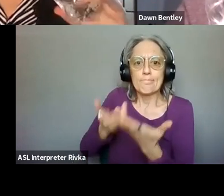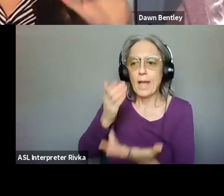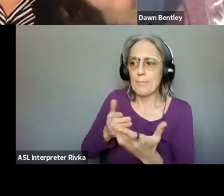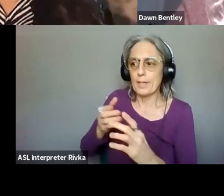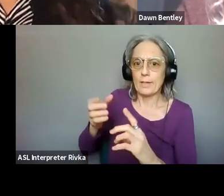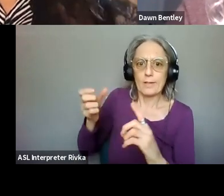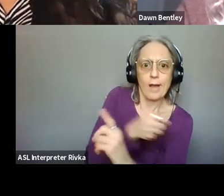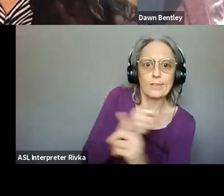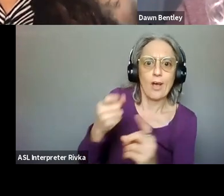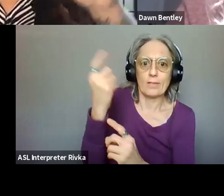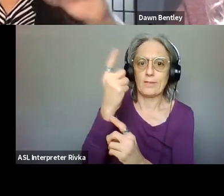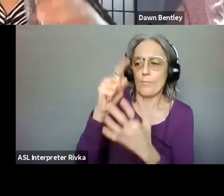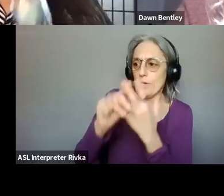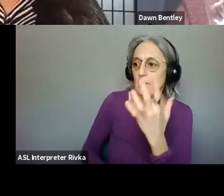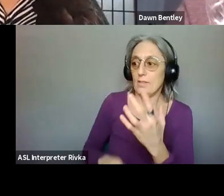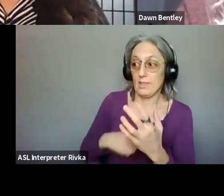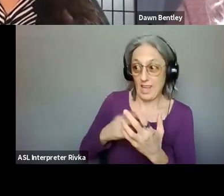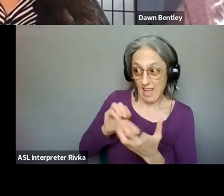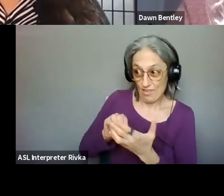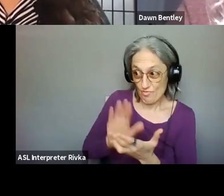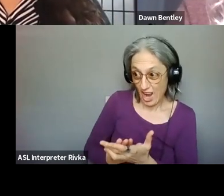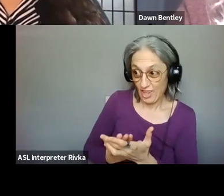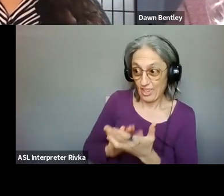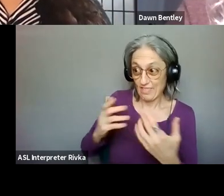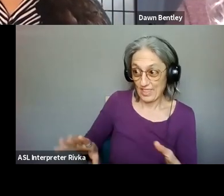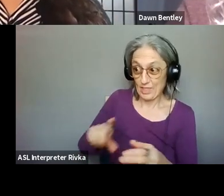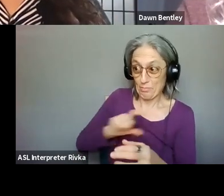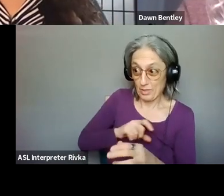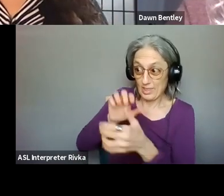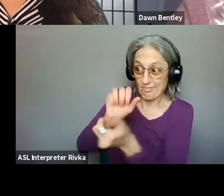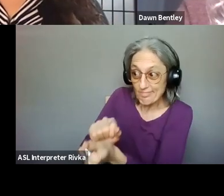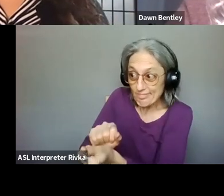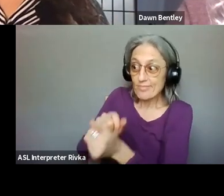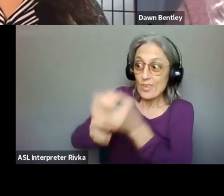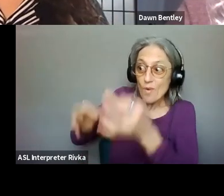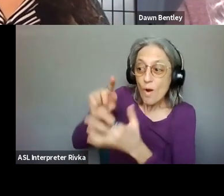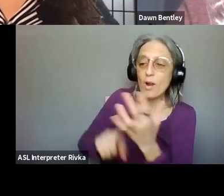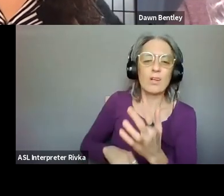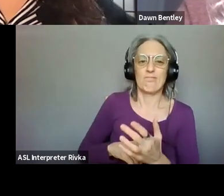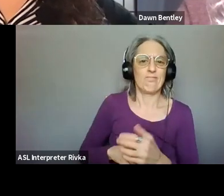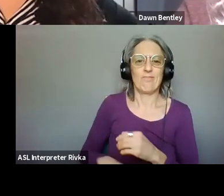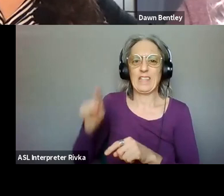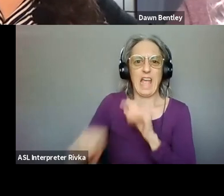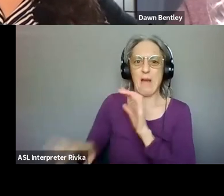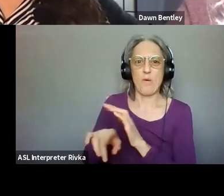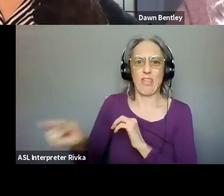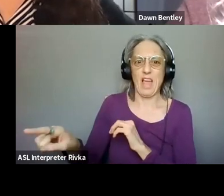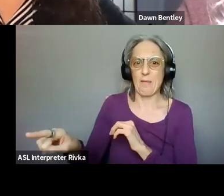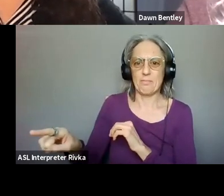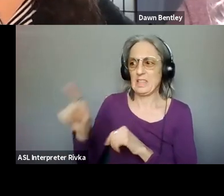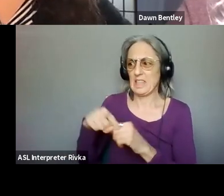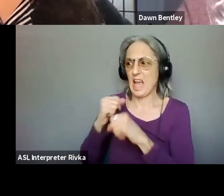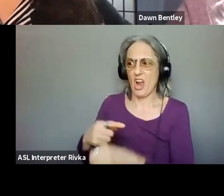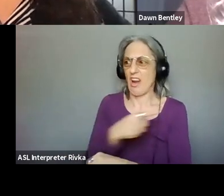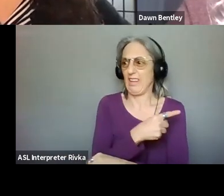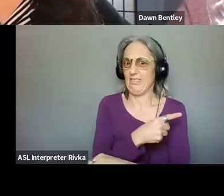we're not appointing them the guardian over anybody. I don't care who they are. They're not, I'm not going to put somebody in charge of somebody's well-being if they